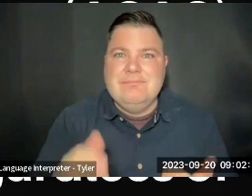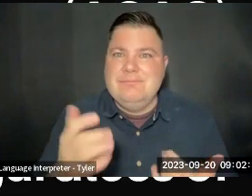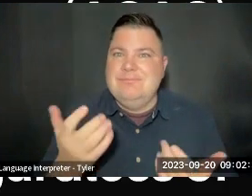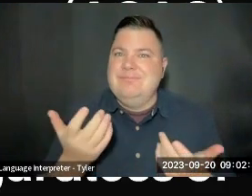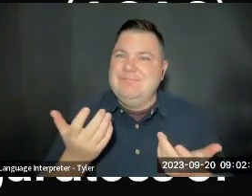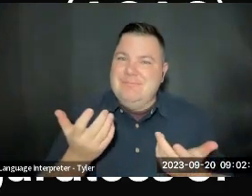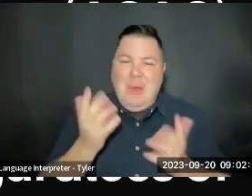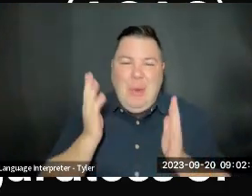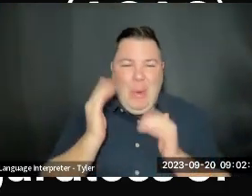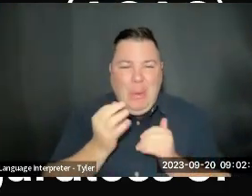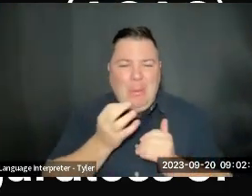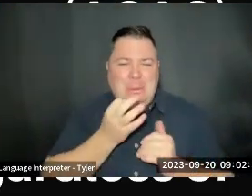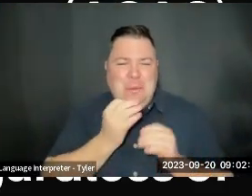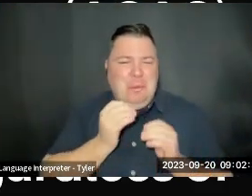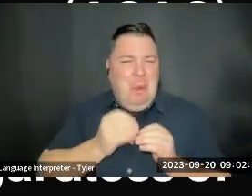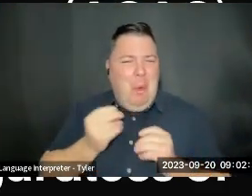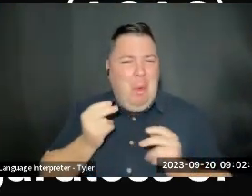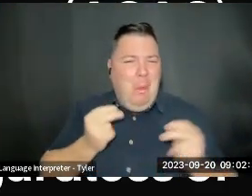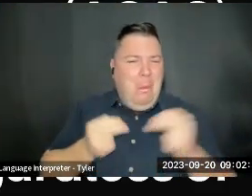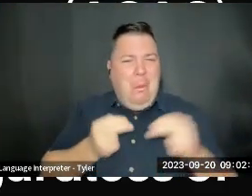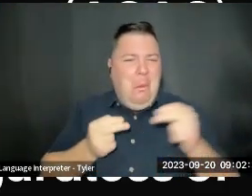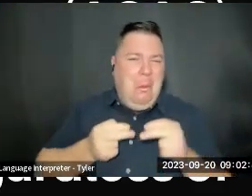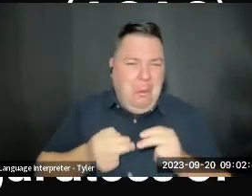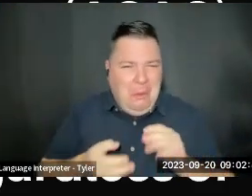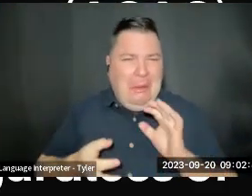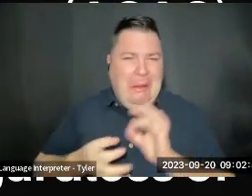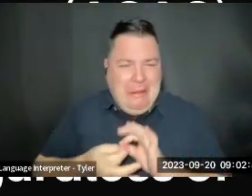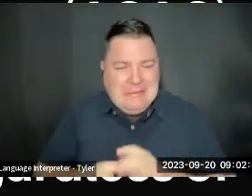other stragglers pop in as we go.